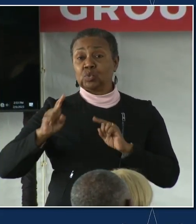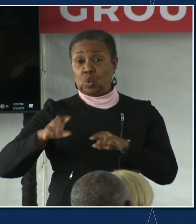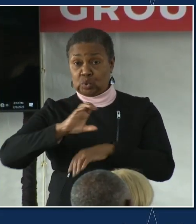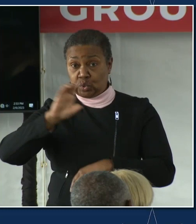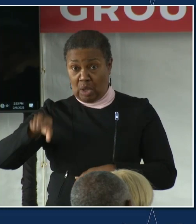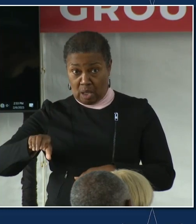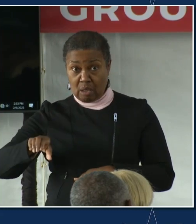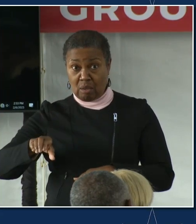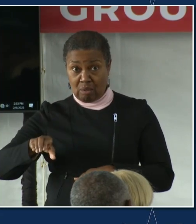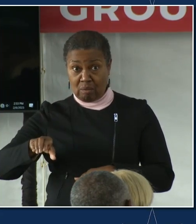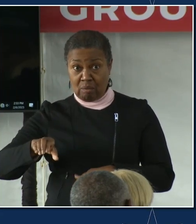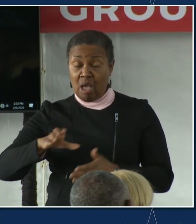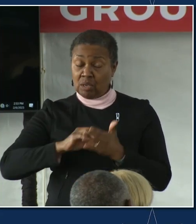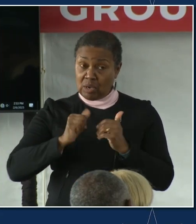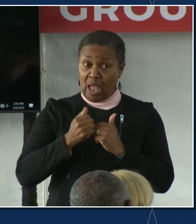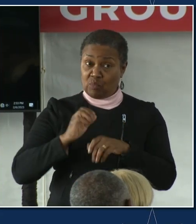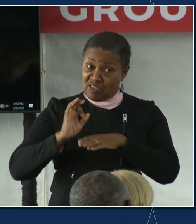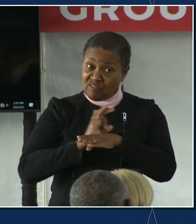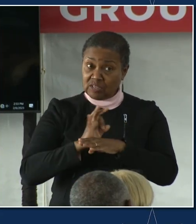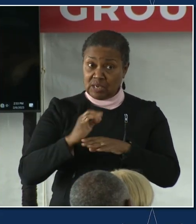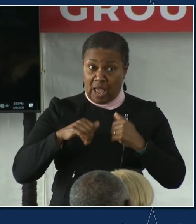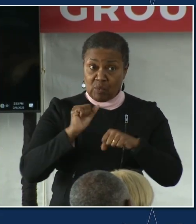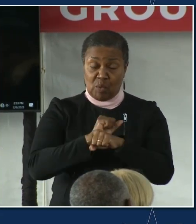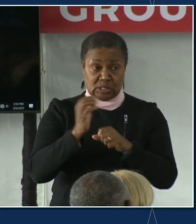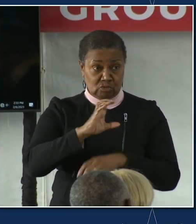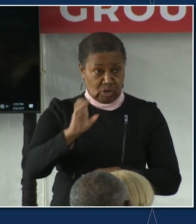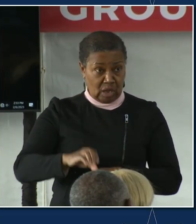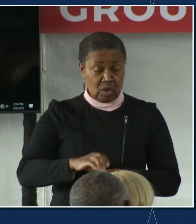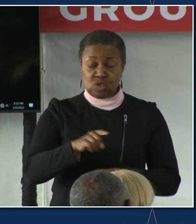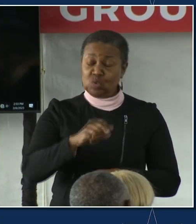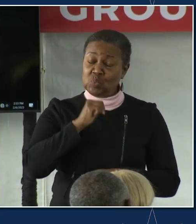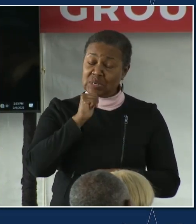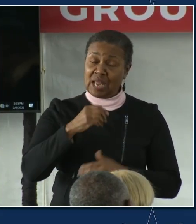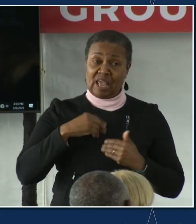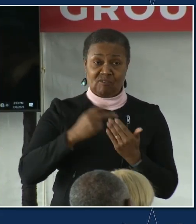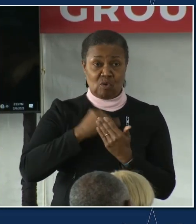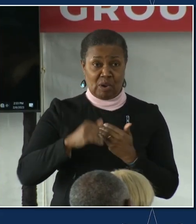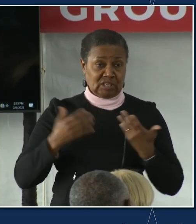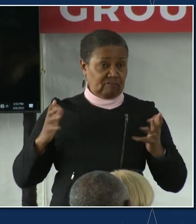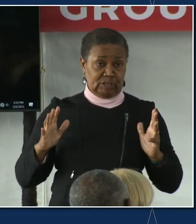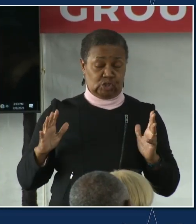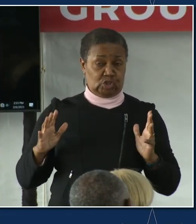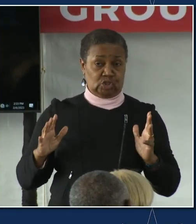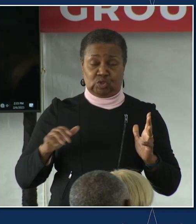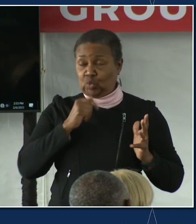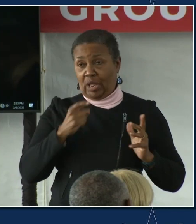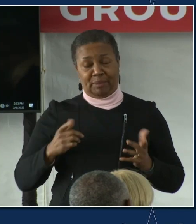Chicago, you better learn how we function in Chicago, because you will not get your project going.